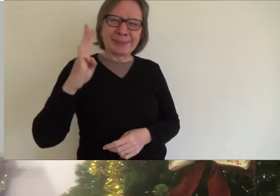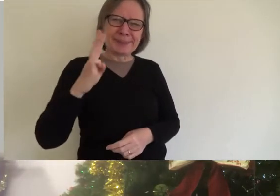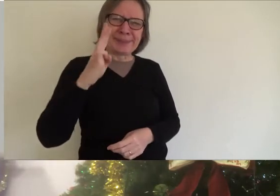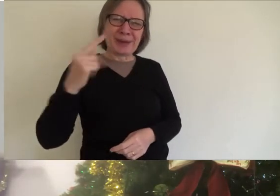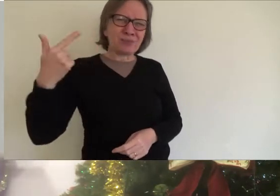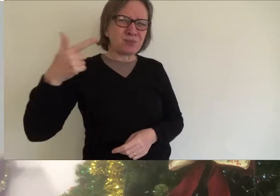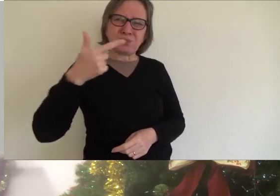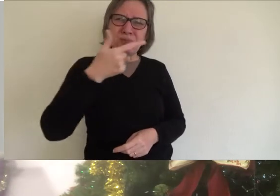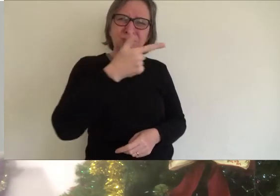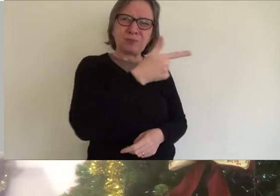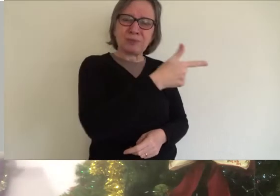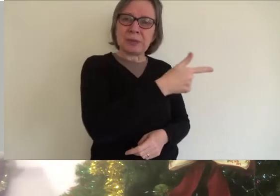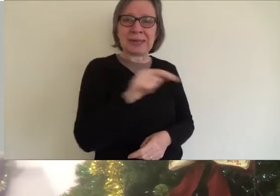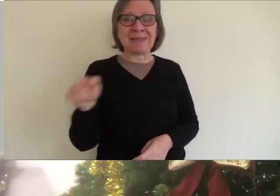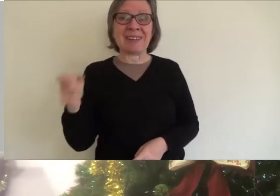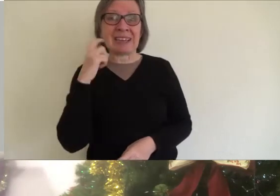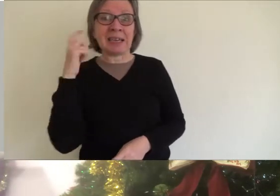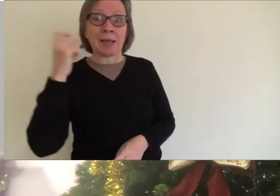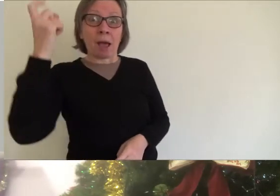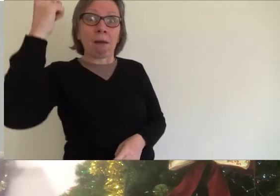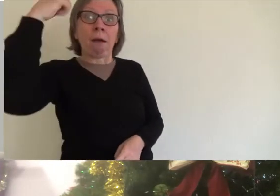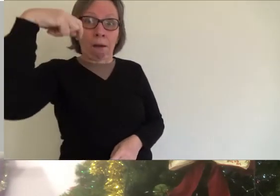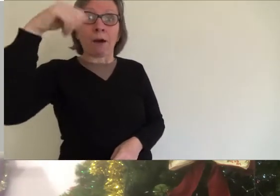long journey of discovery.